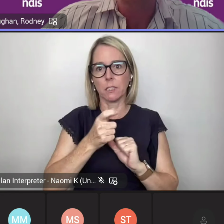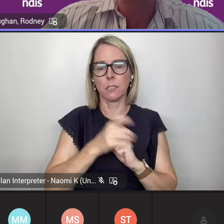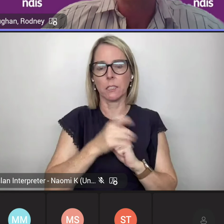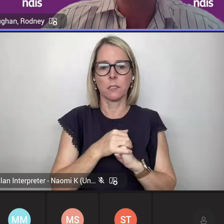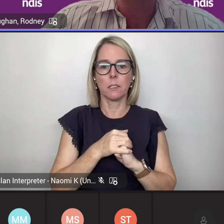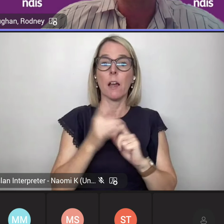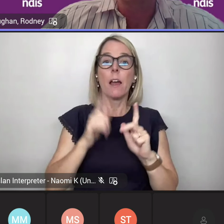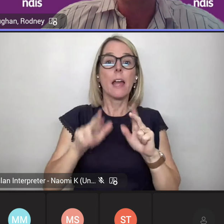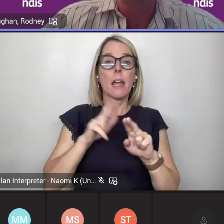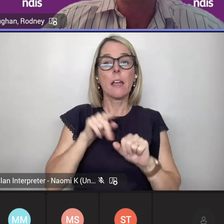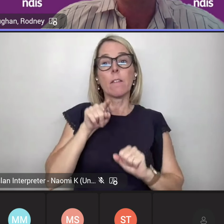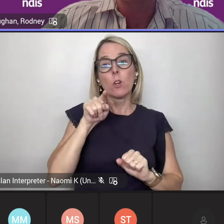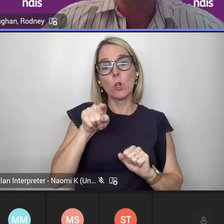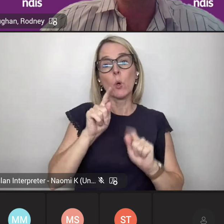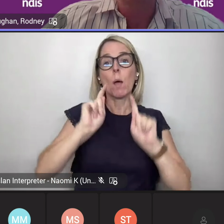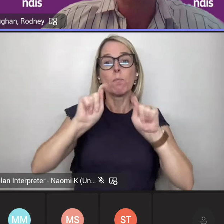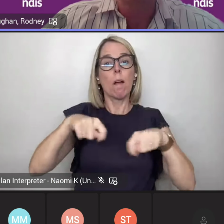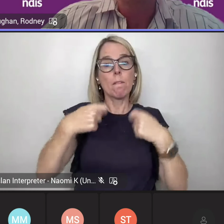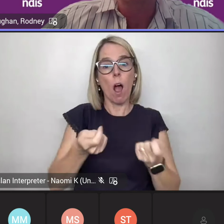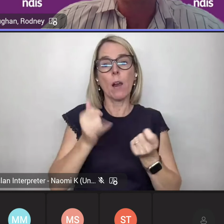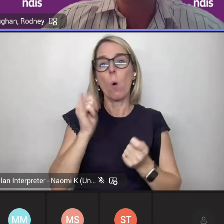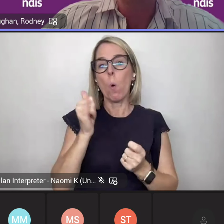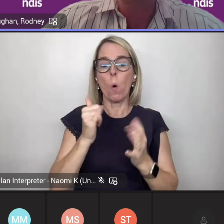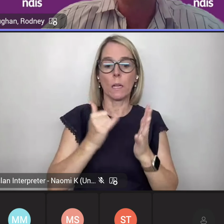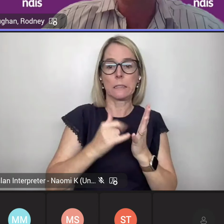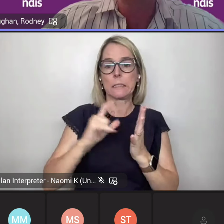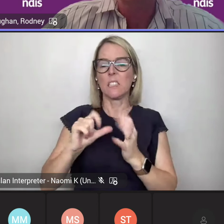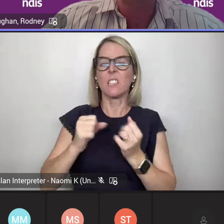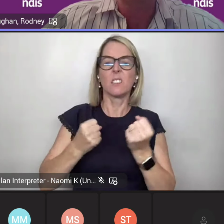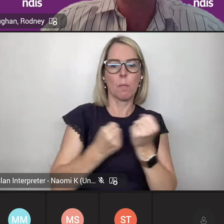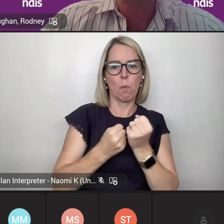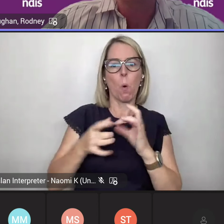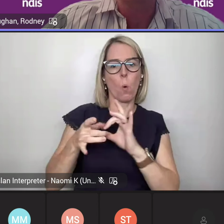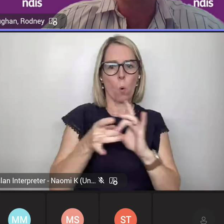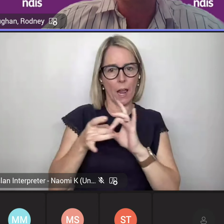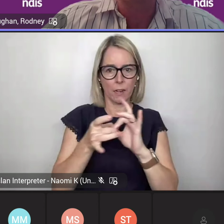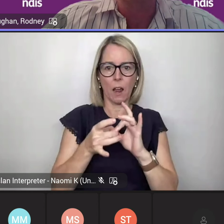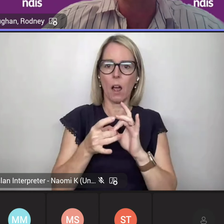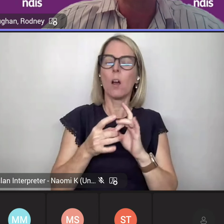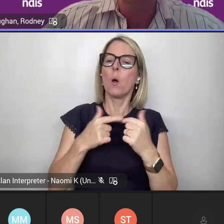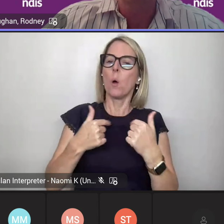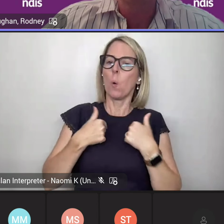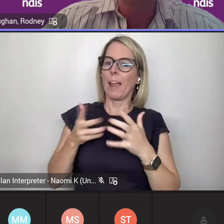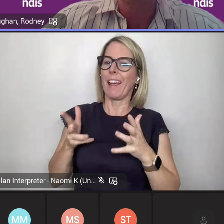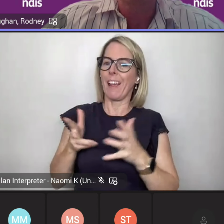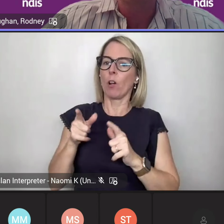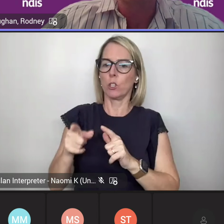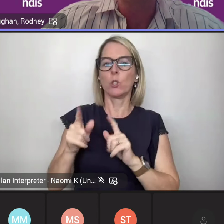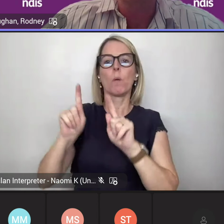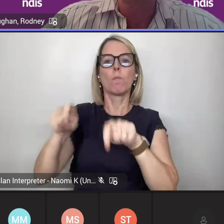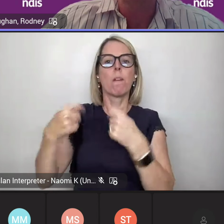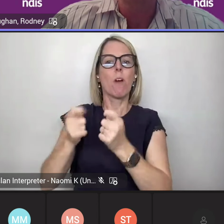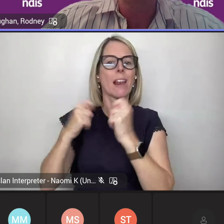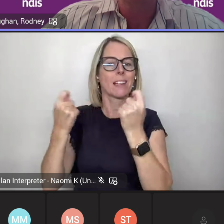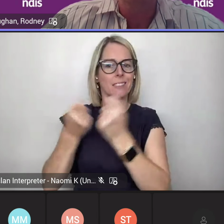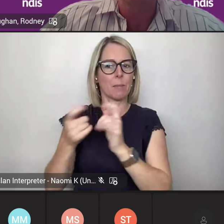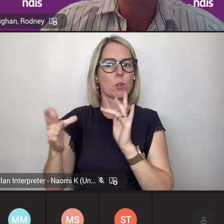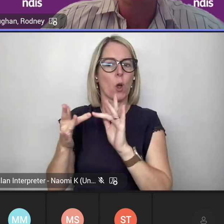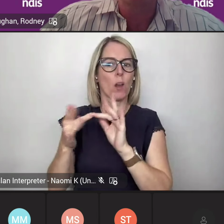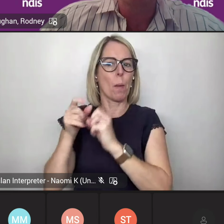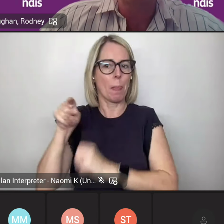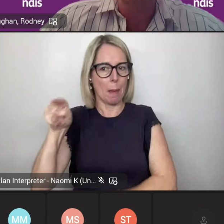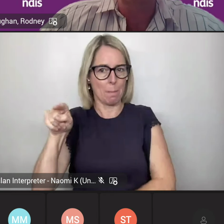a provider or a support coordinator, we encourage you to contact the provider team if you have